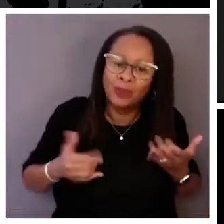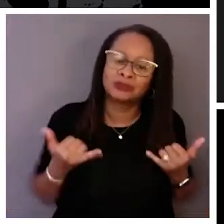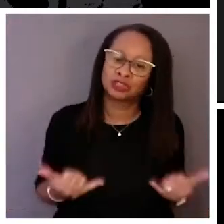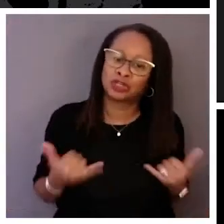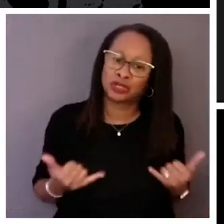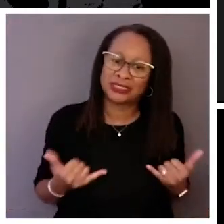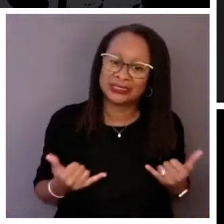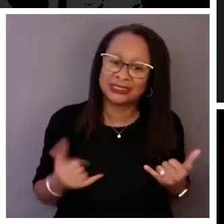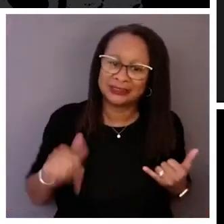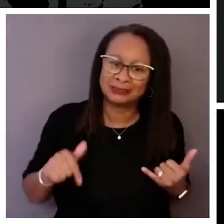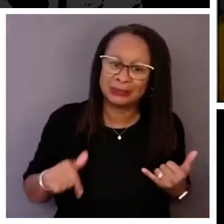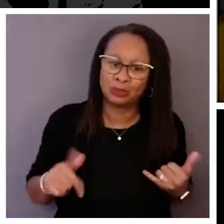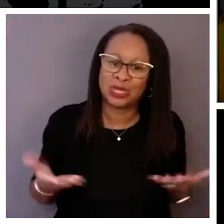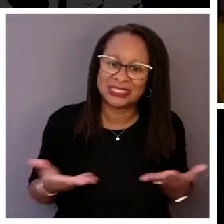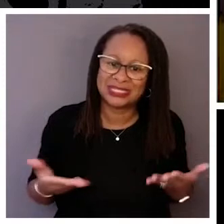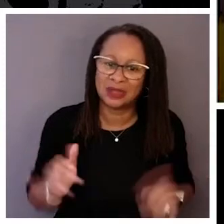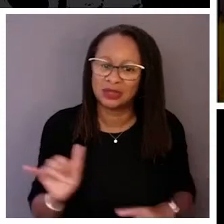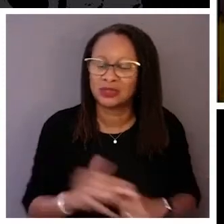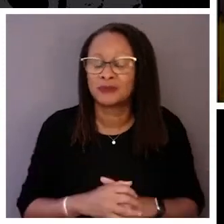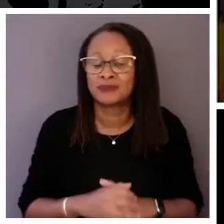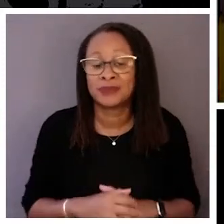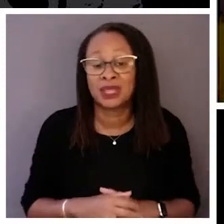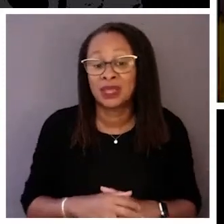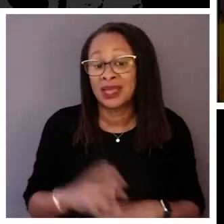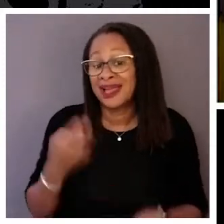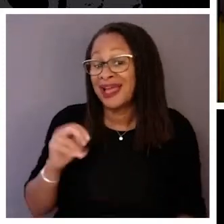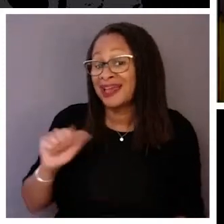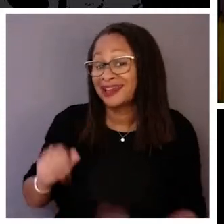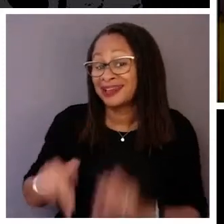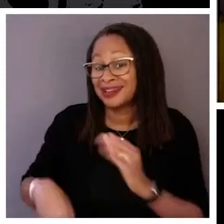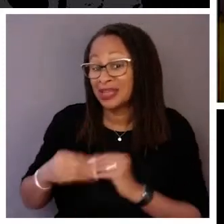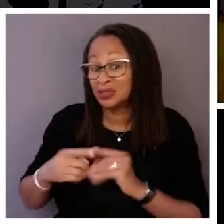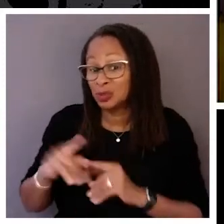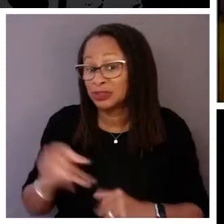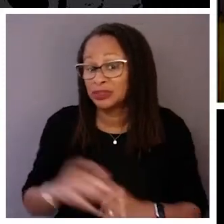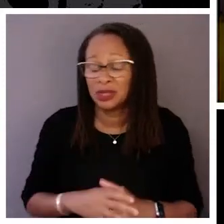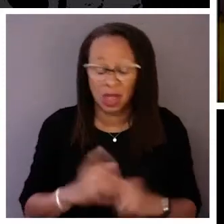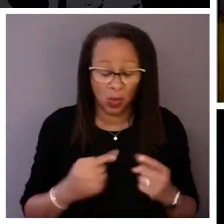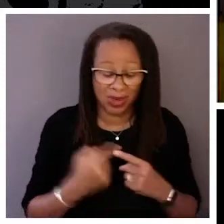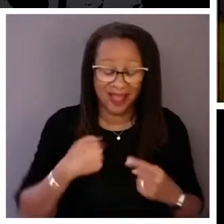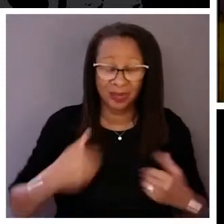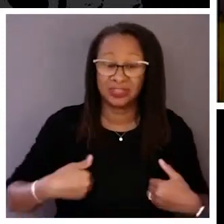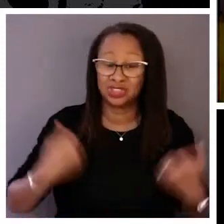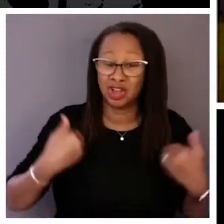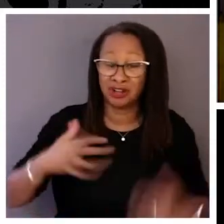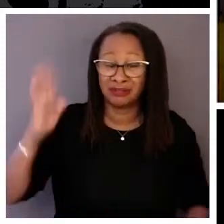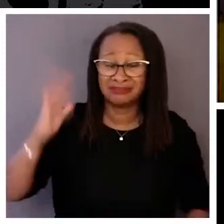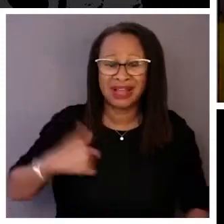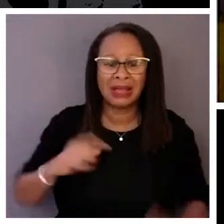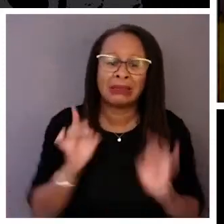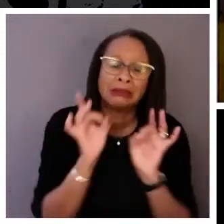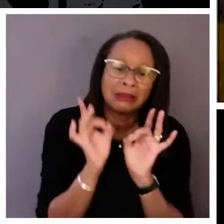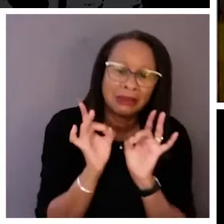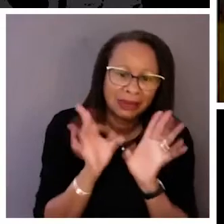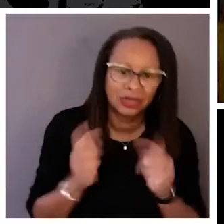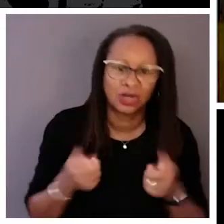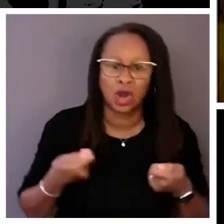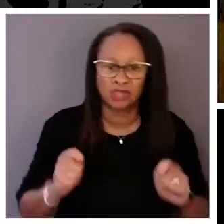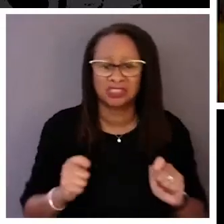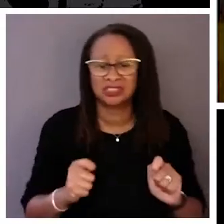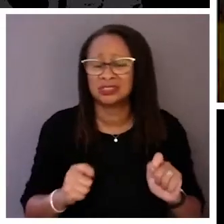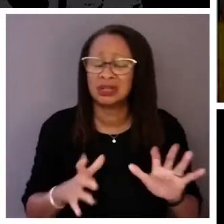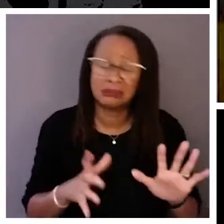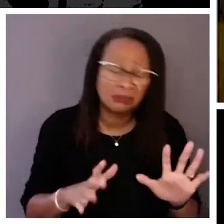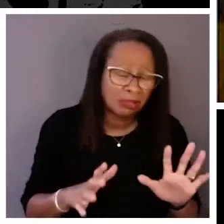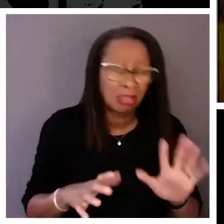speak to that, Hannah, too. Yeah, I think when I was younger, I hated auditioning. I really hated it.